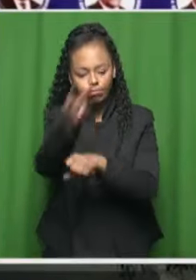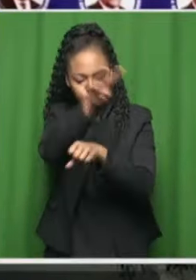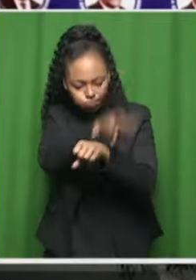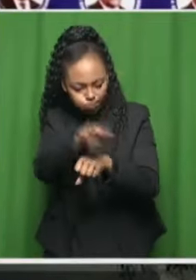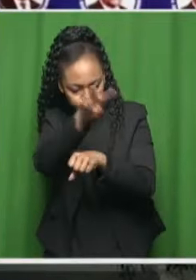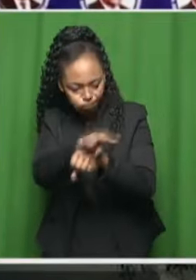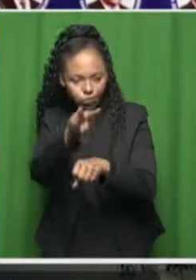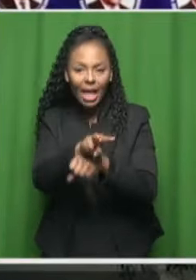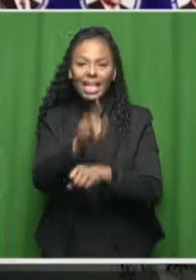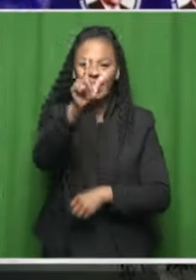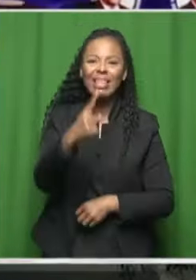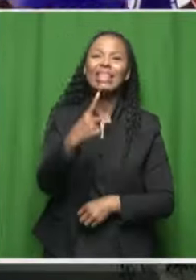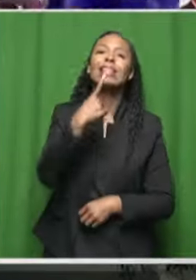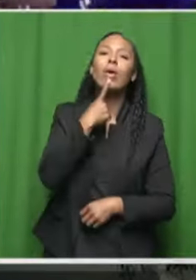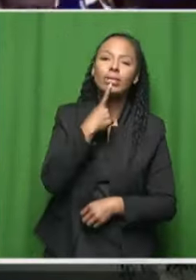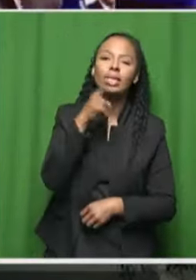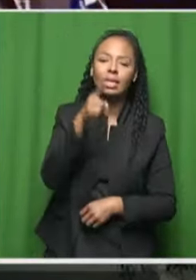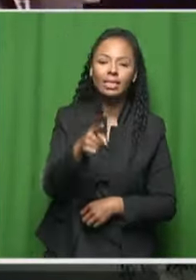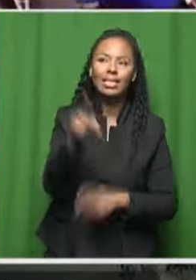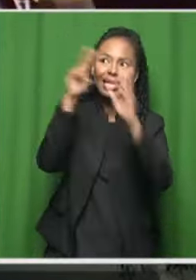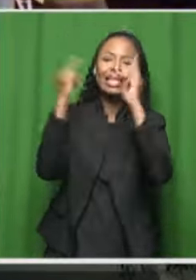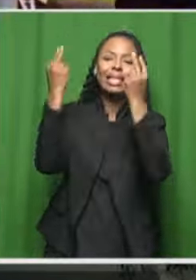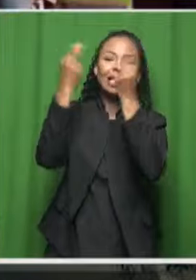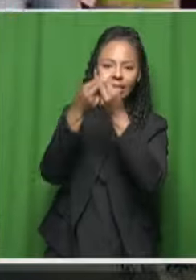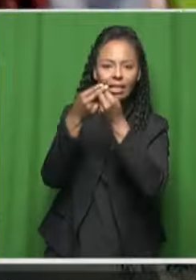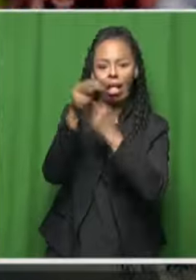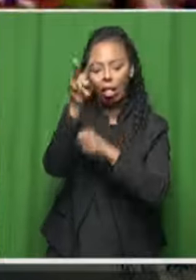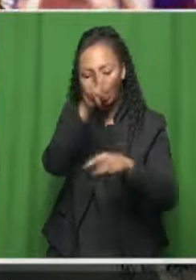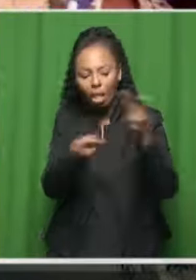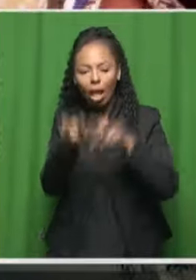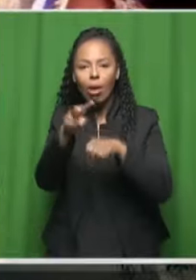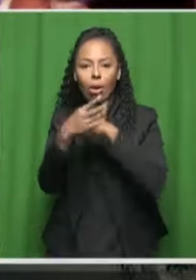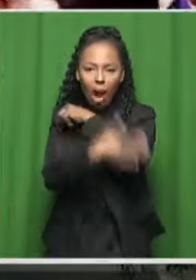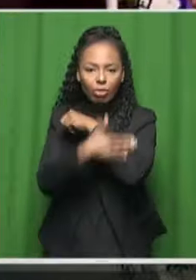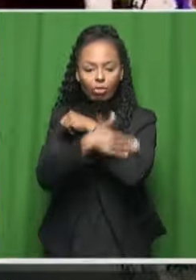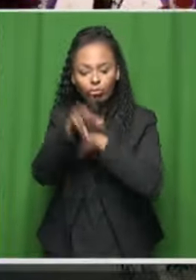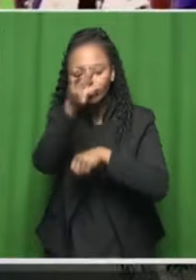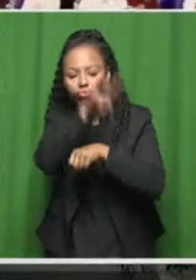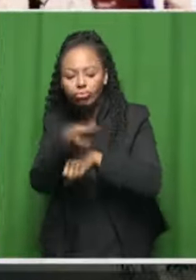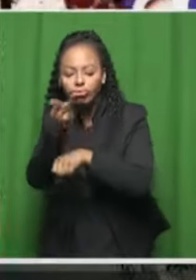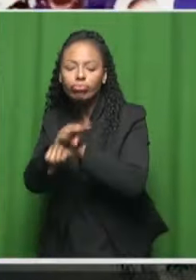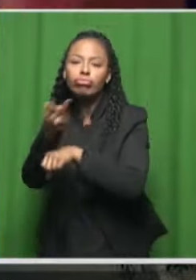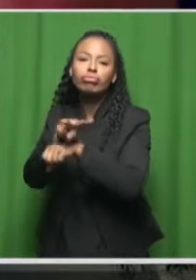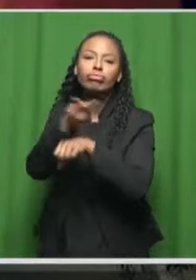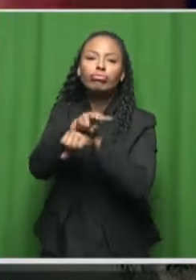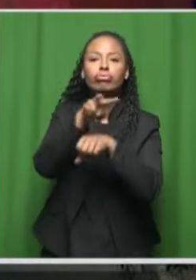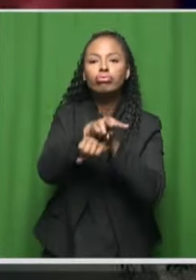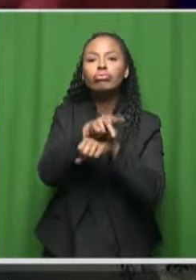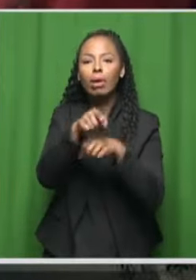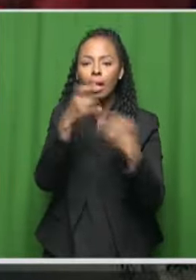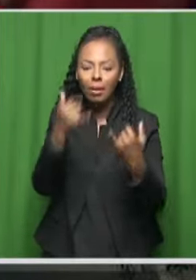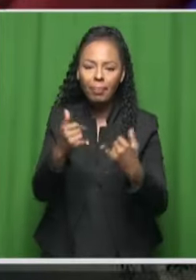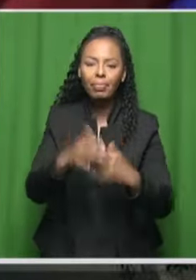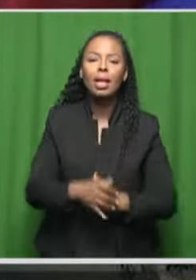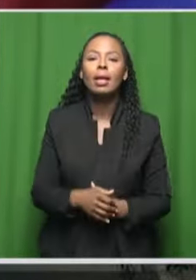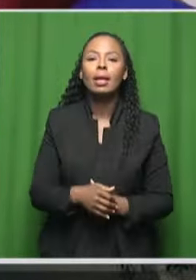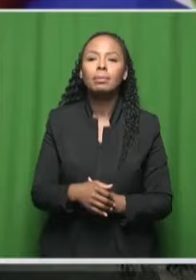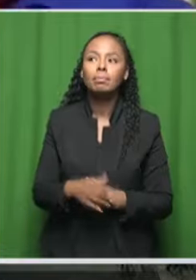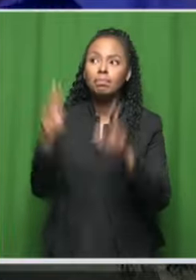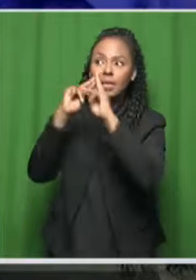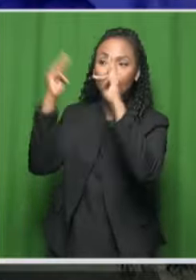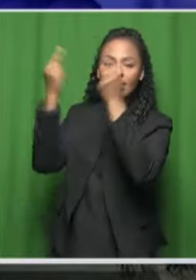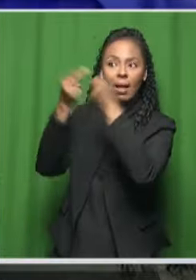7,000 national observers. So as far as I know, the National Electoral Body, as